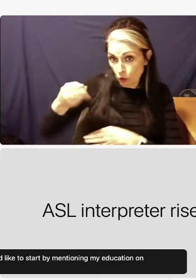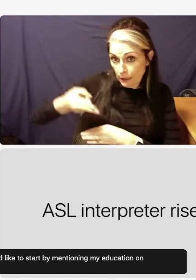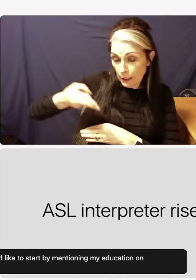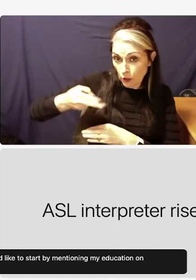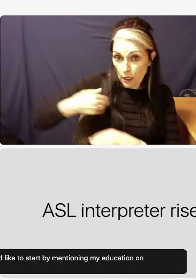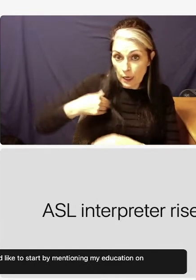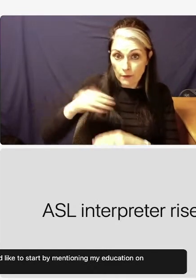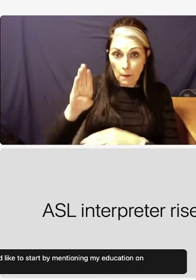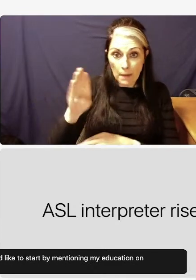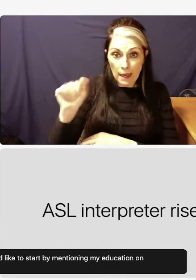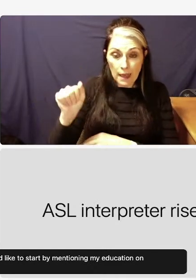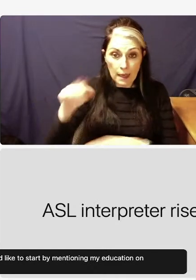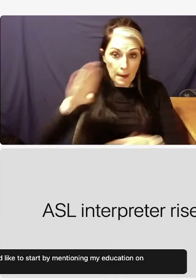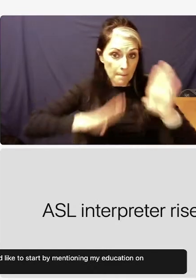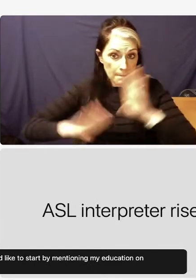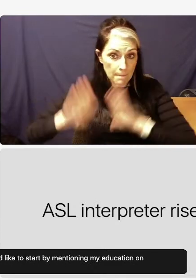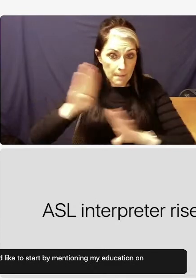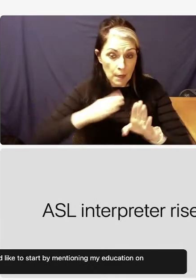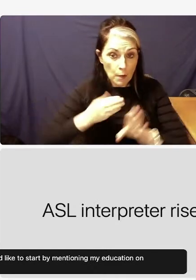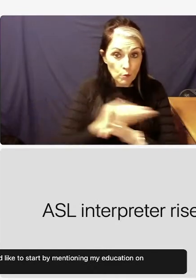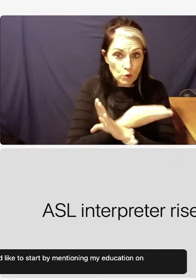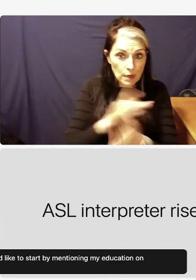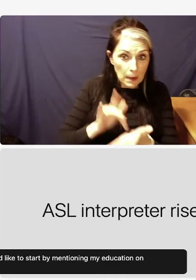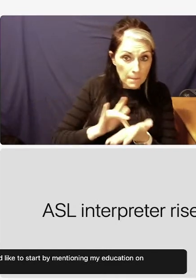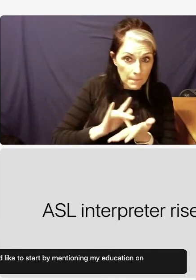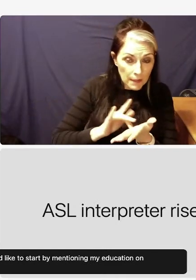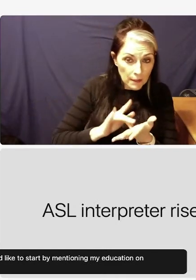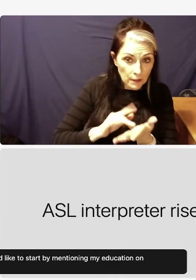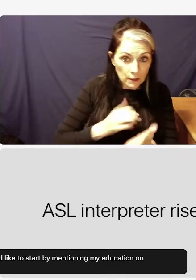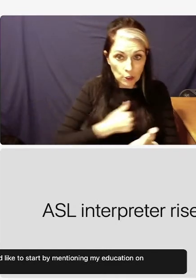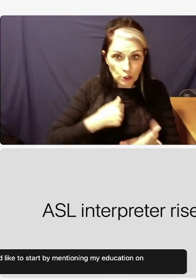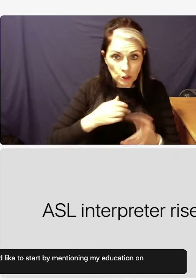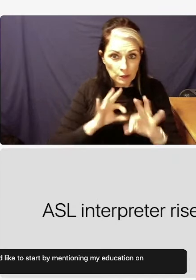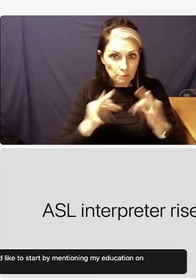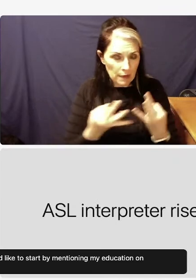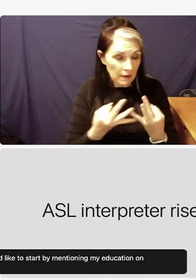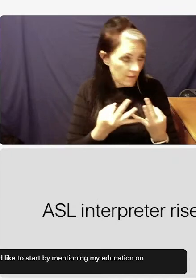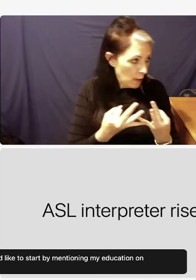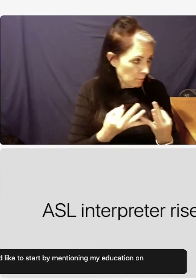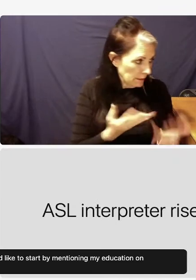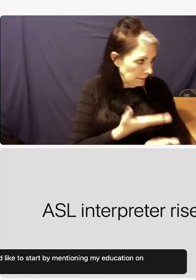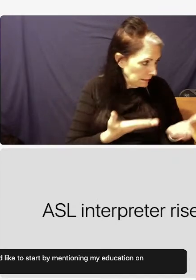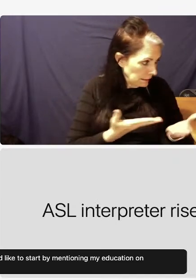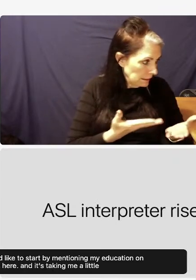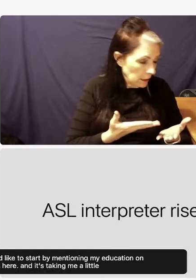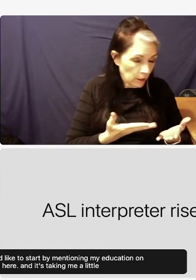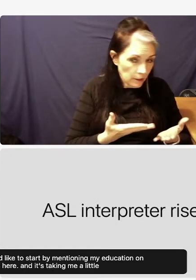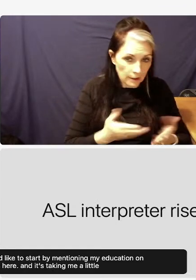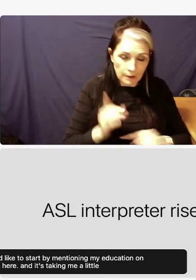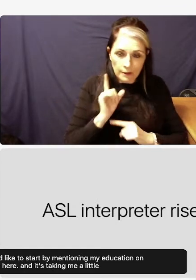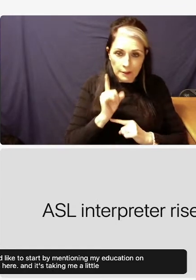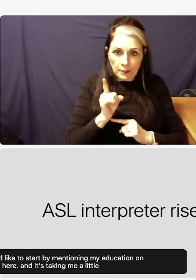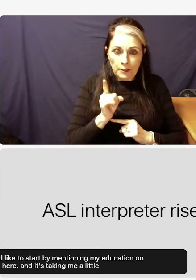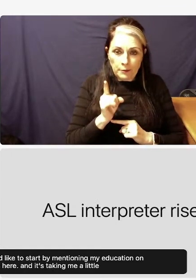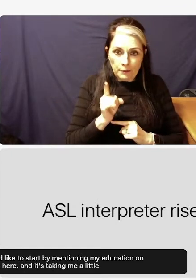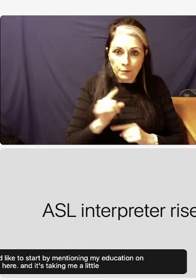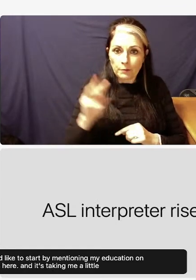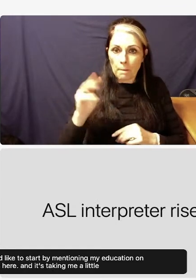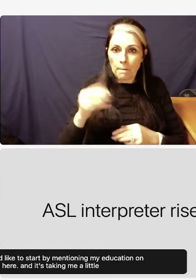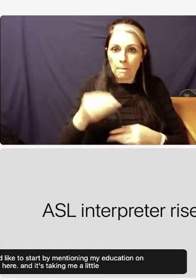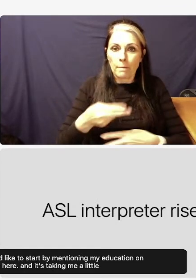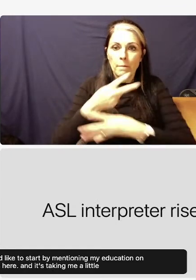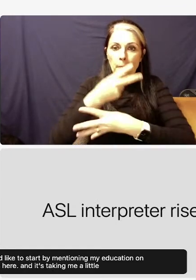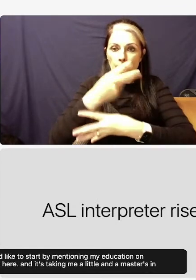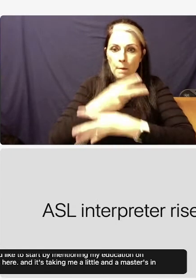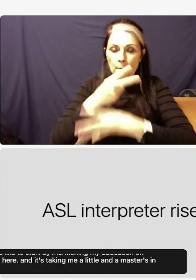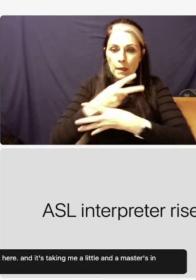have a bachelor's in biology pre-med sorry my family's here and it's making me a little so um and a master's in health science with the